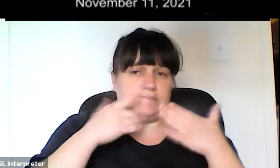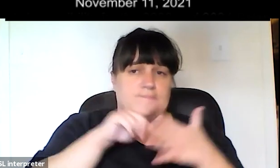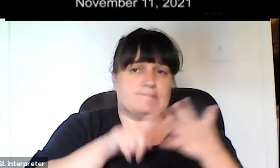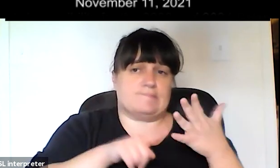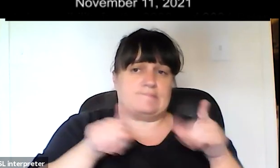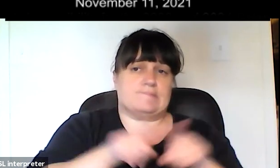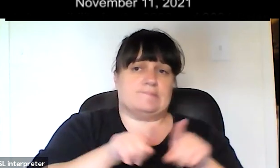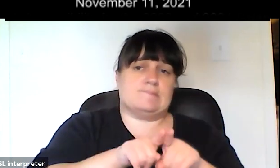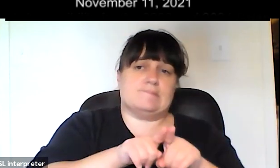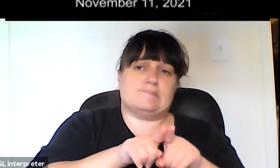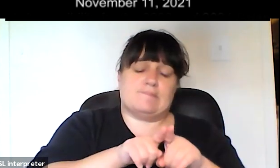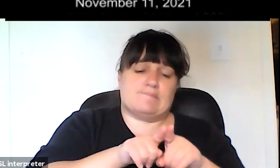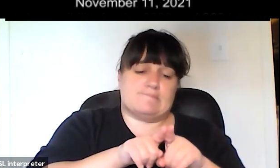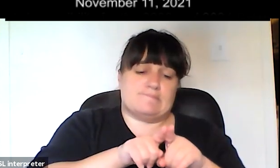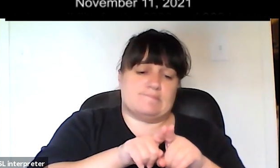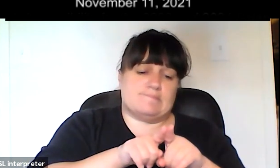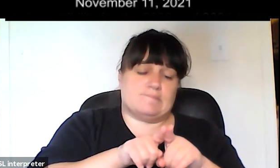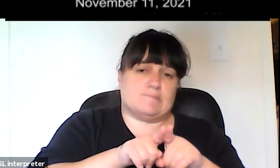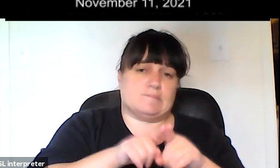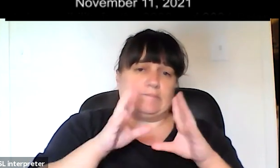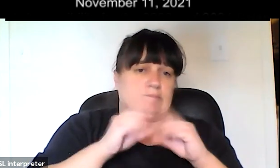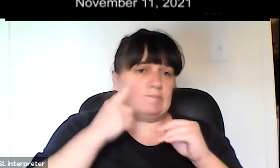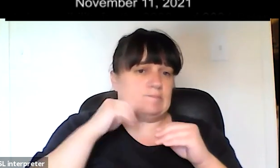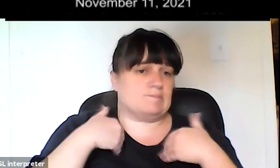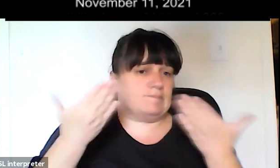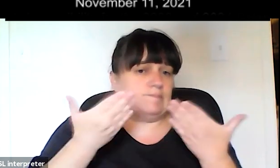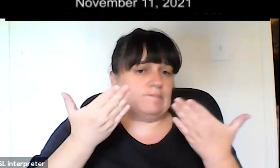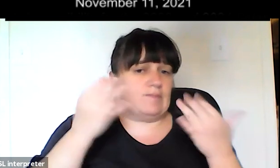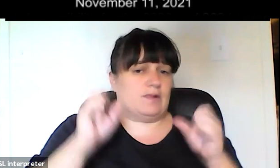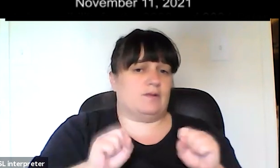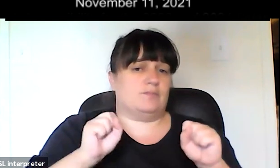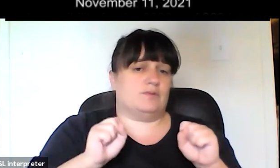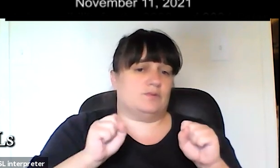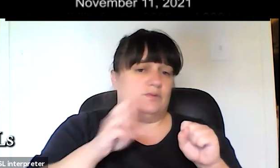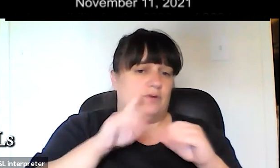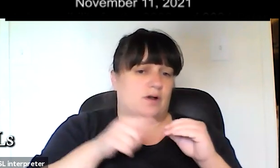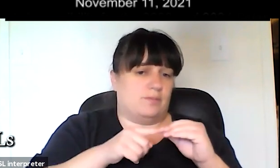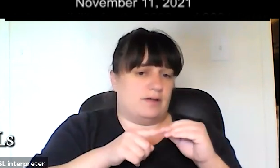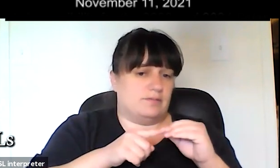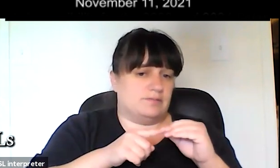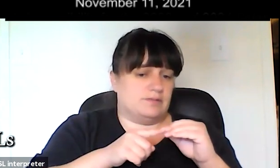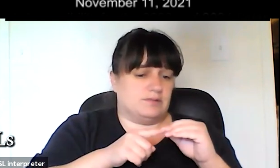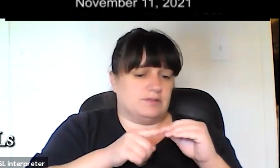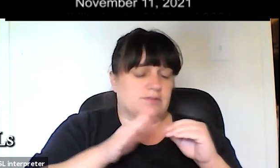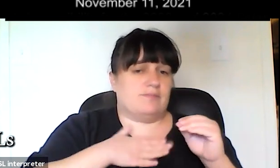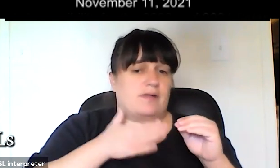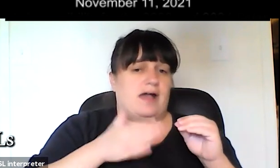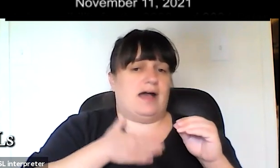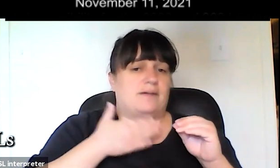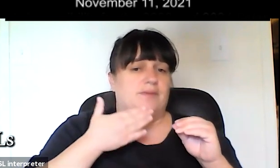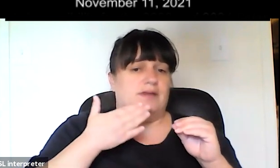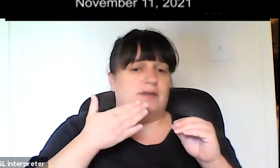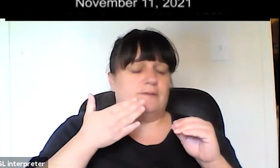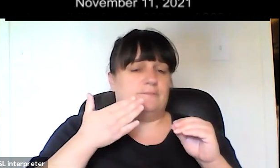and also to this conference for having me here to be able to talk about it. So I'm happy to put a few of